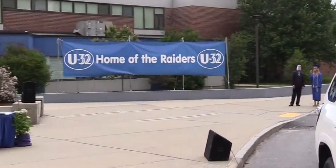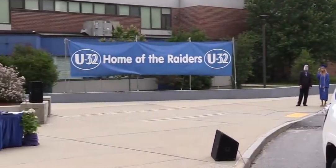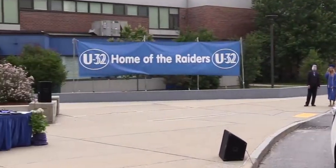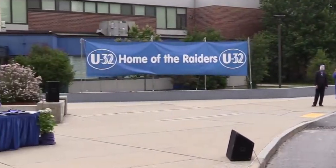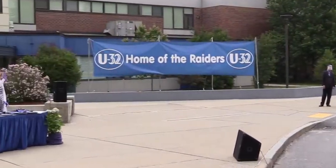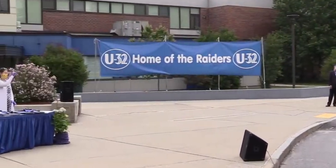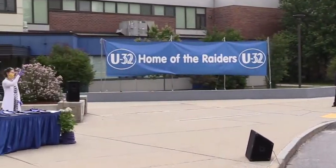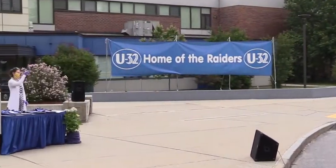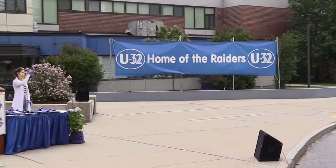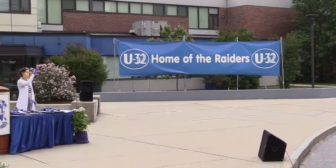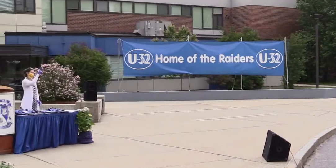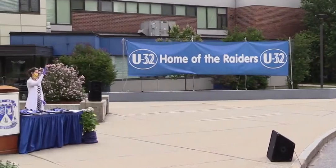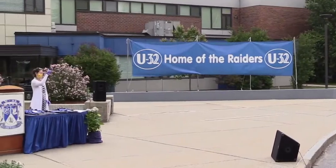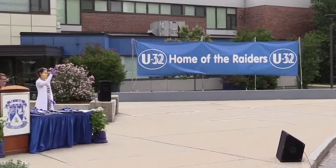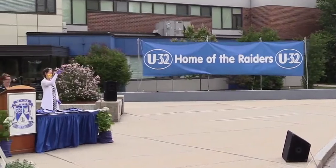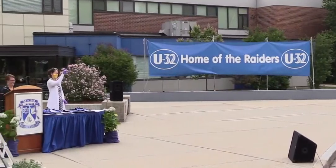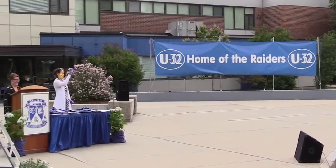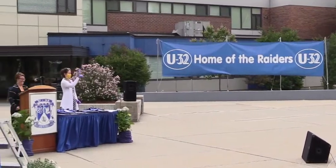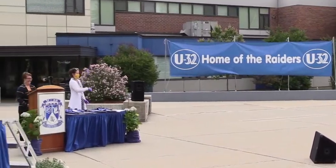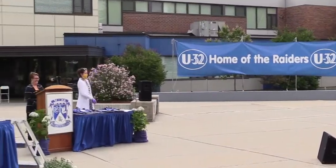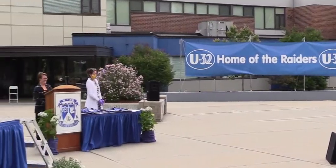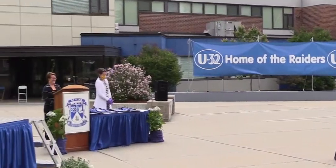Too early to cry. Too early to cry.